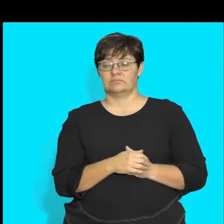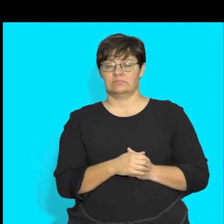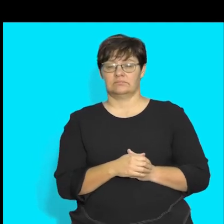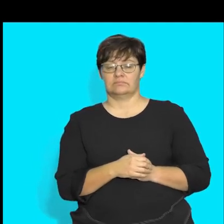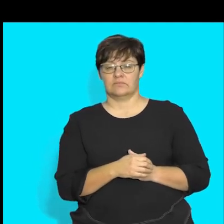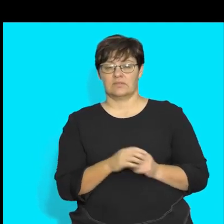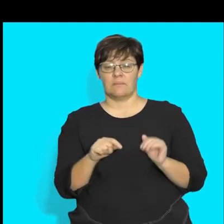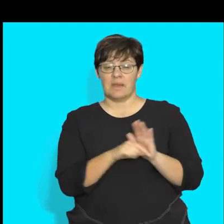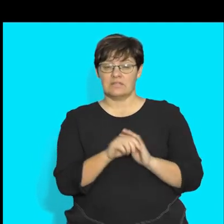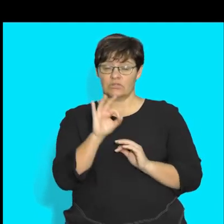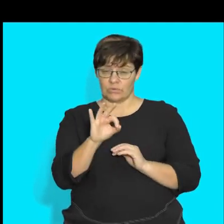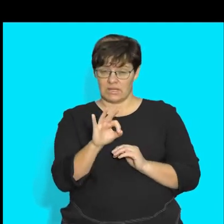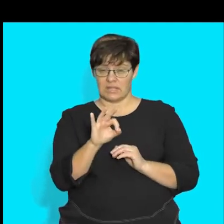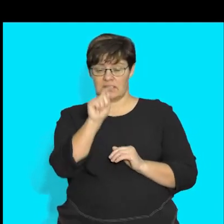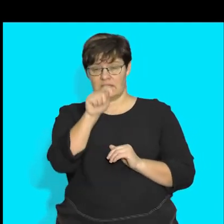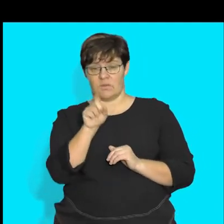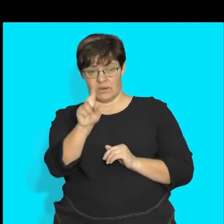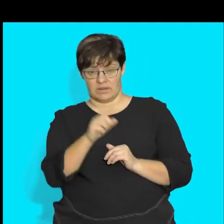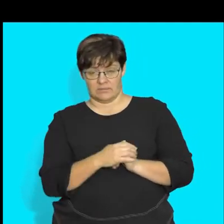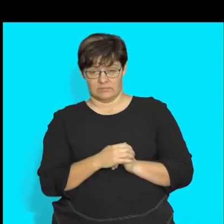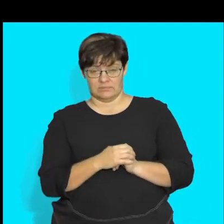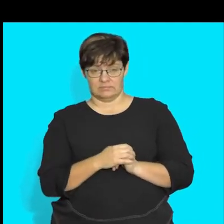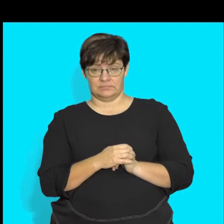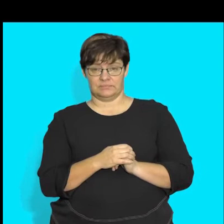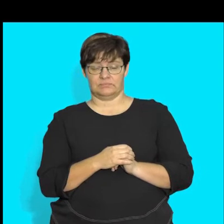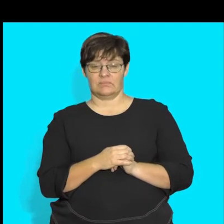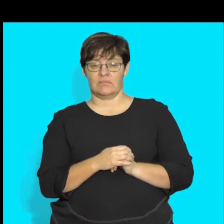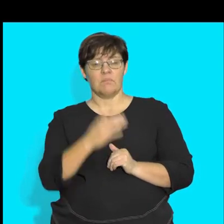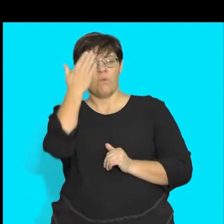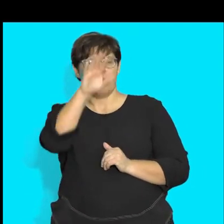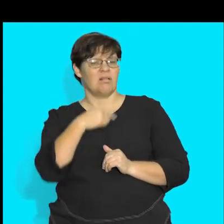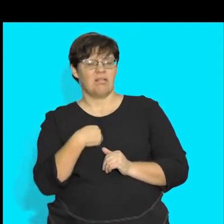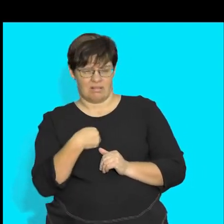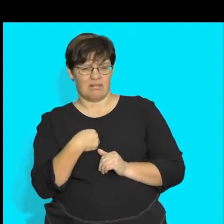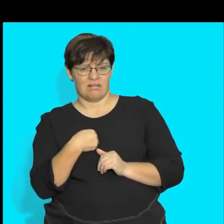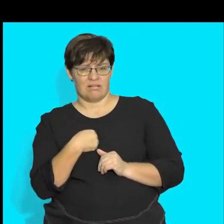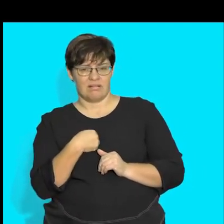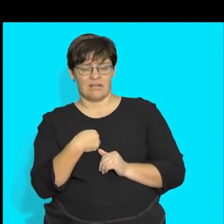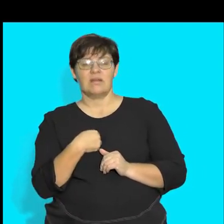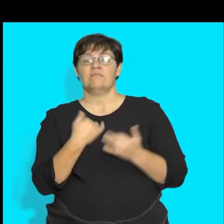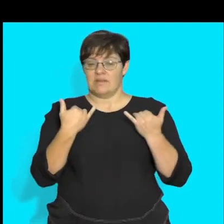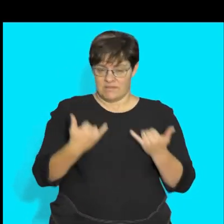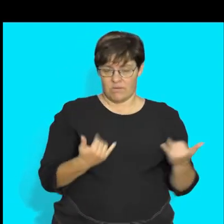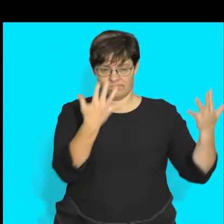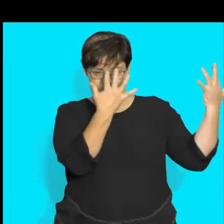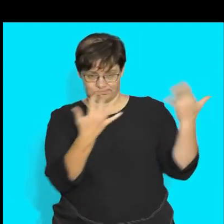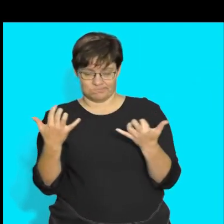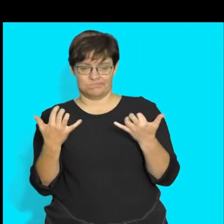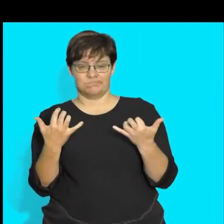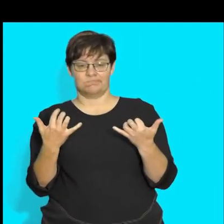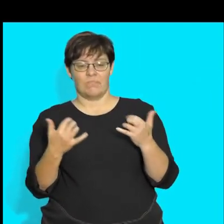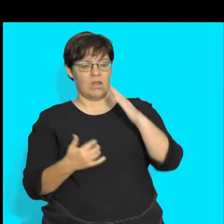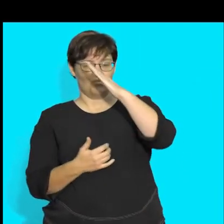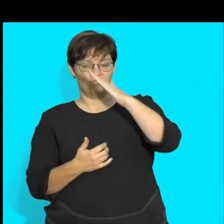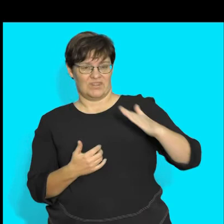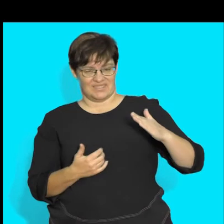So the center of my circle is minus 3 and 1. Excellent. Now I know that, I can go